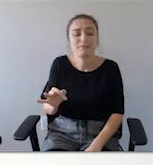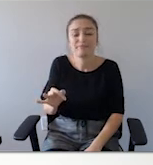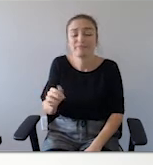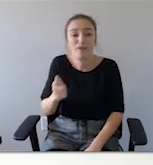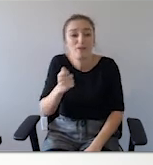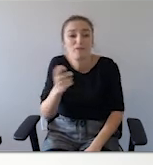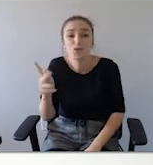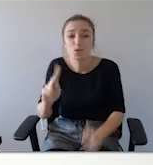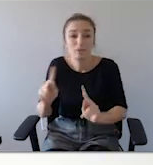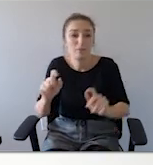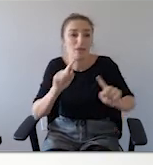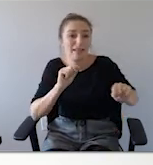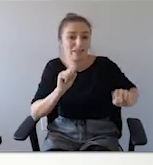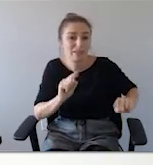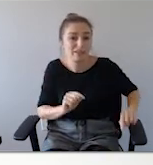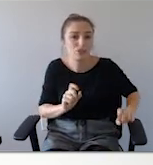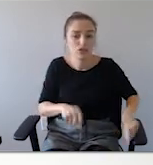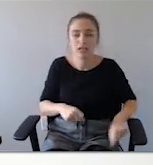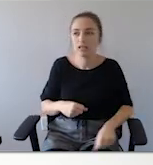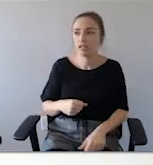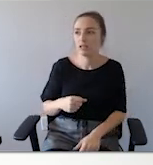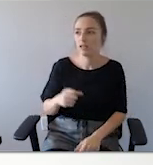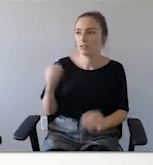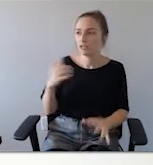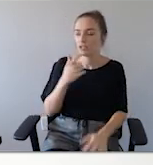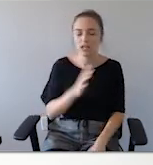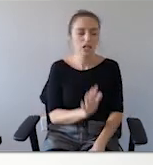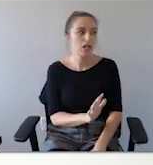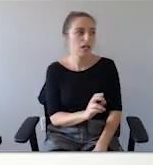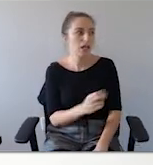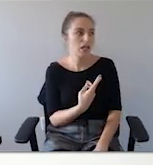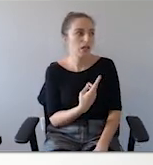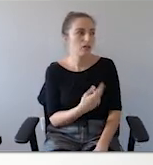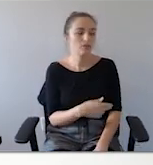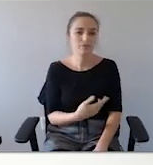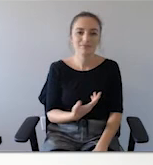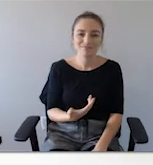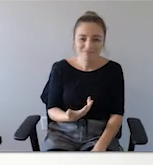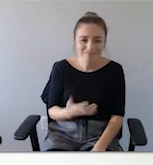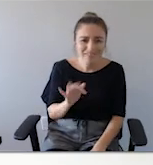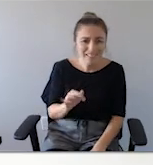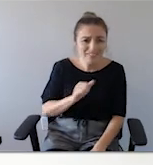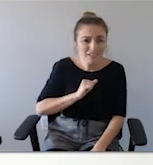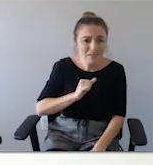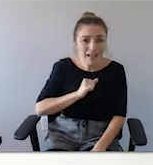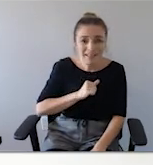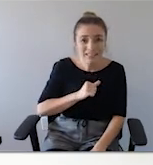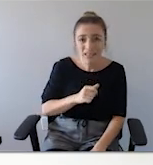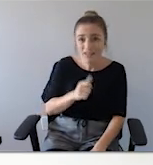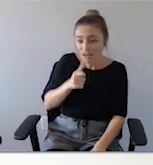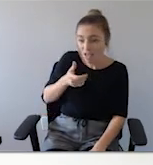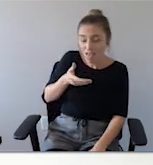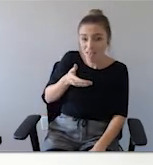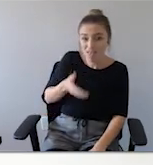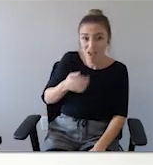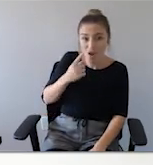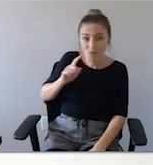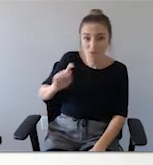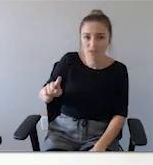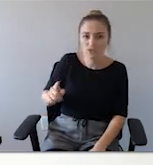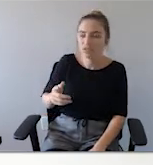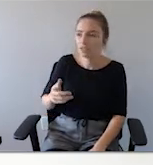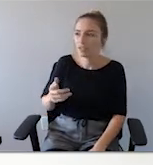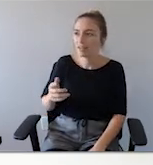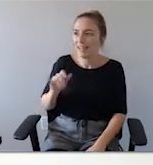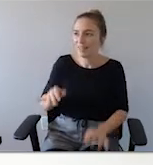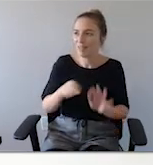And so she was like, oh. Now, if I wouldn't have been there and questioned that, that would have just got in there. That student was not going to master